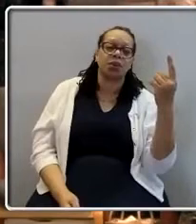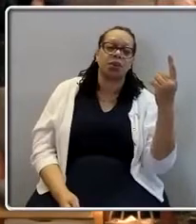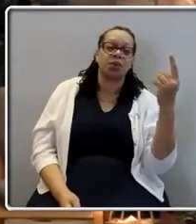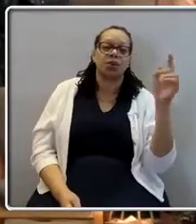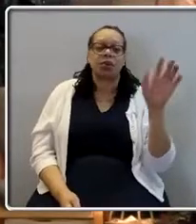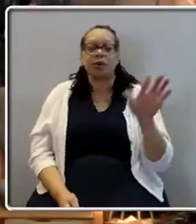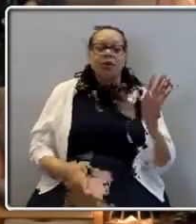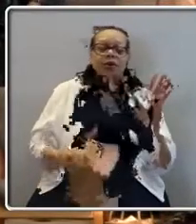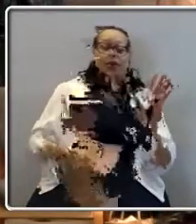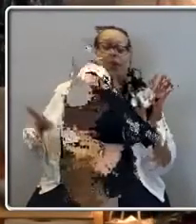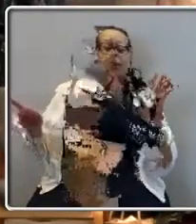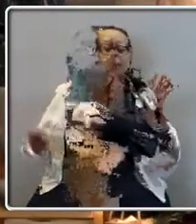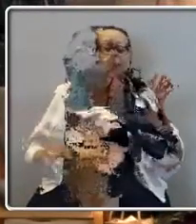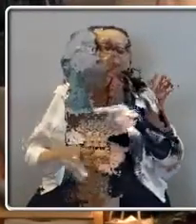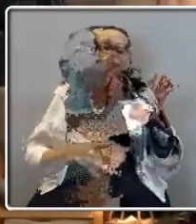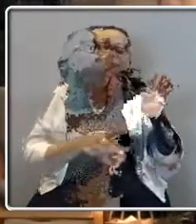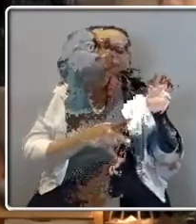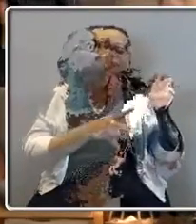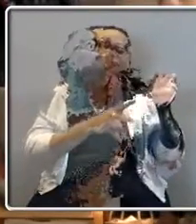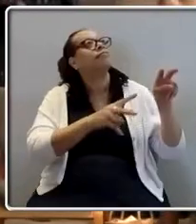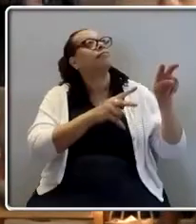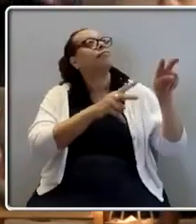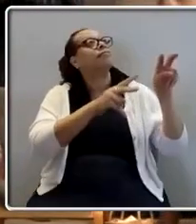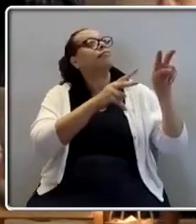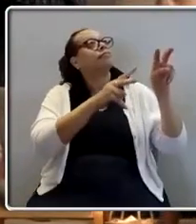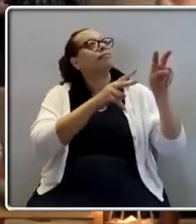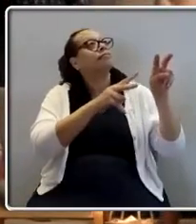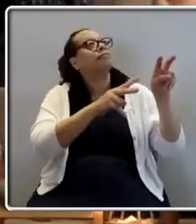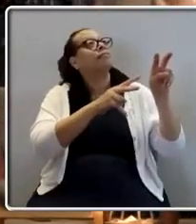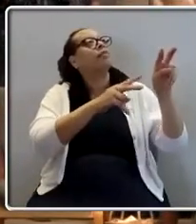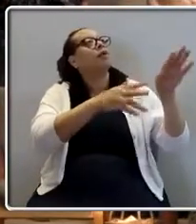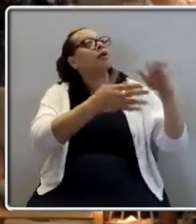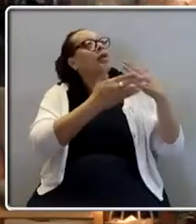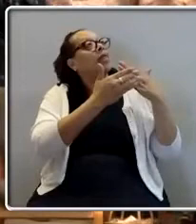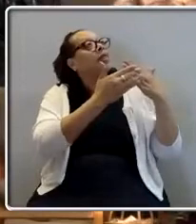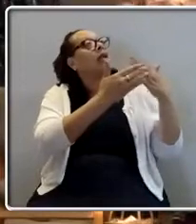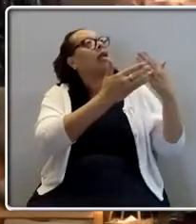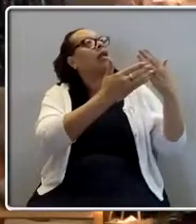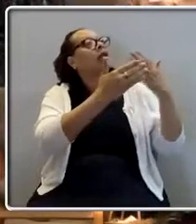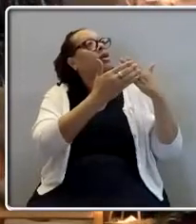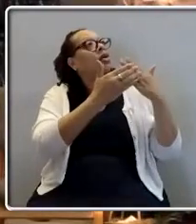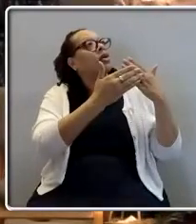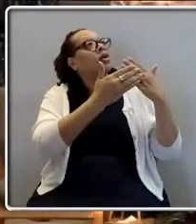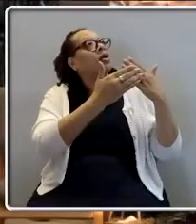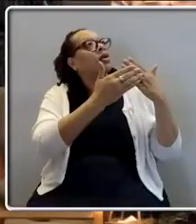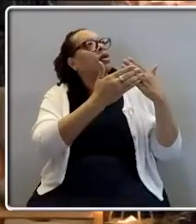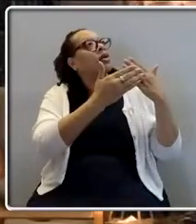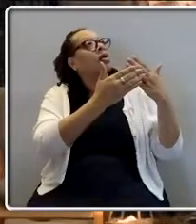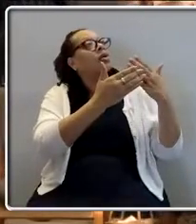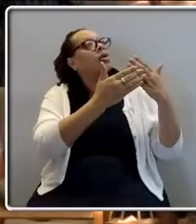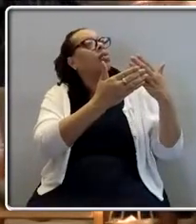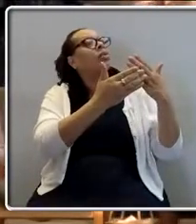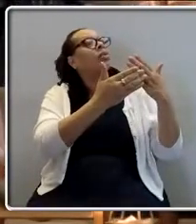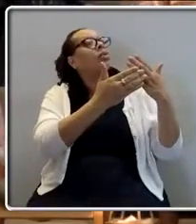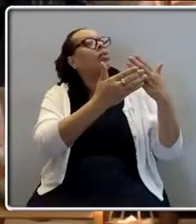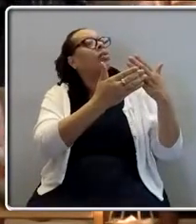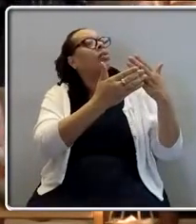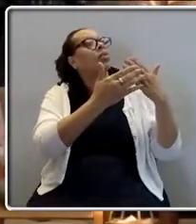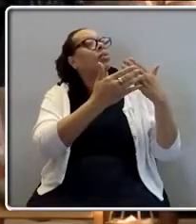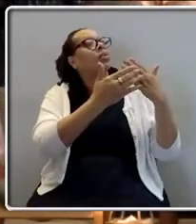We give you thanks, we give you thanks. As we enter into your